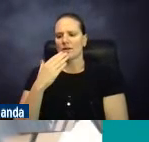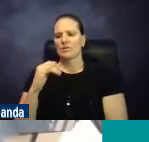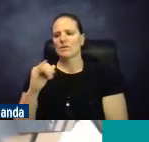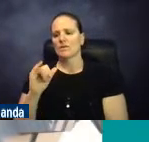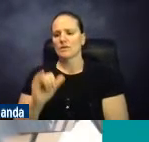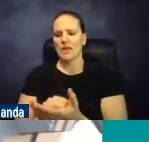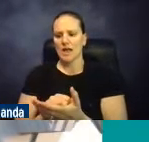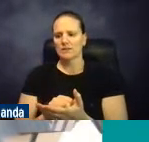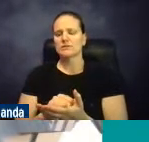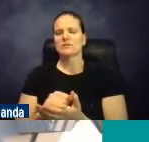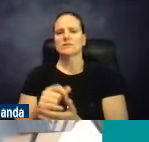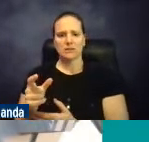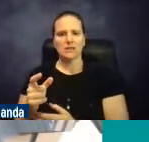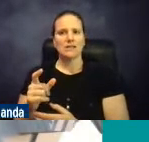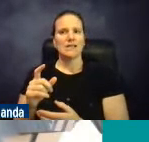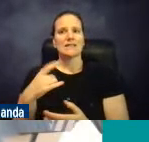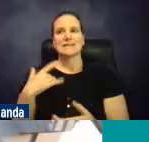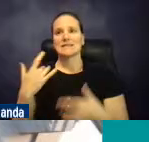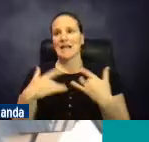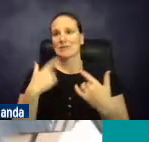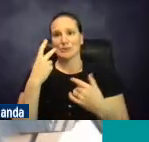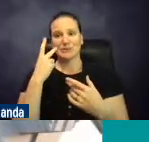in perspective. So